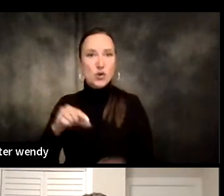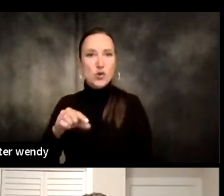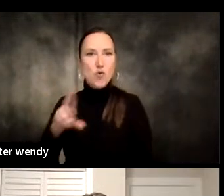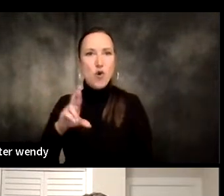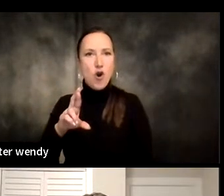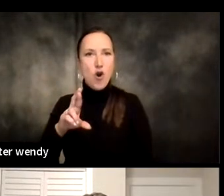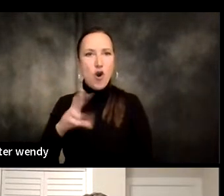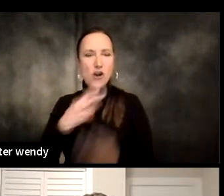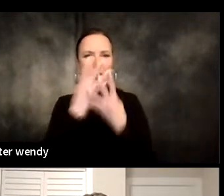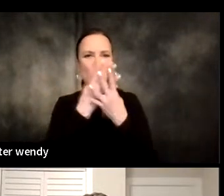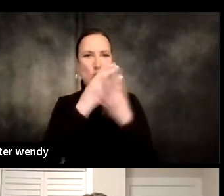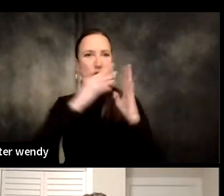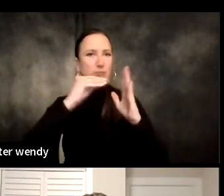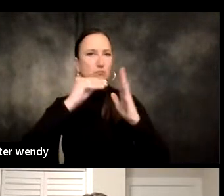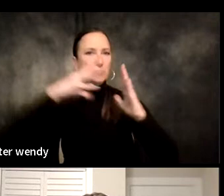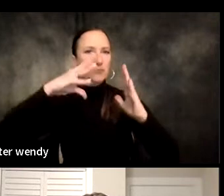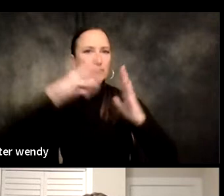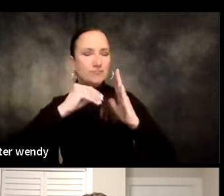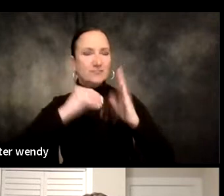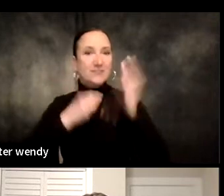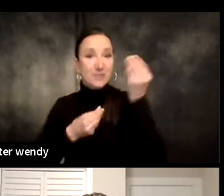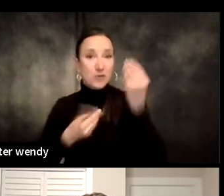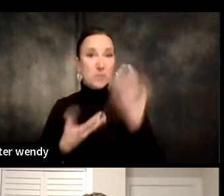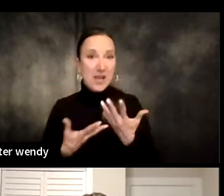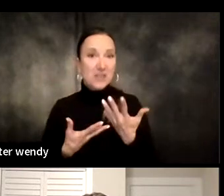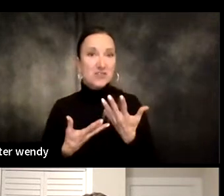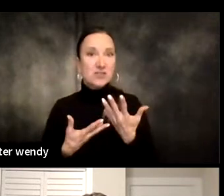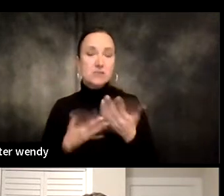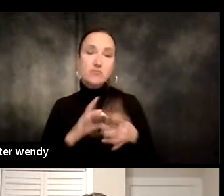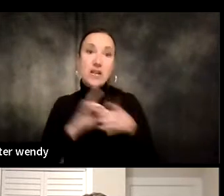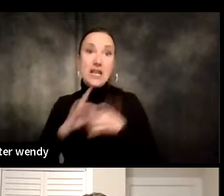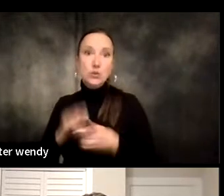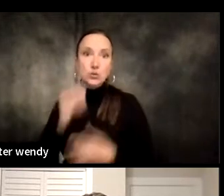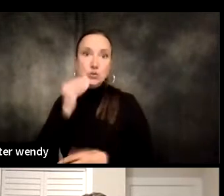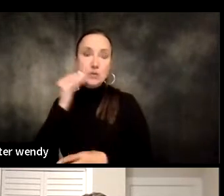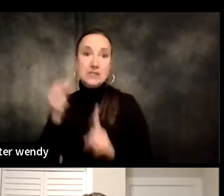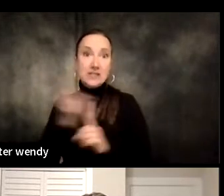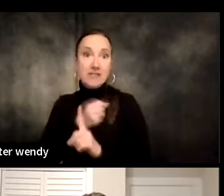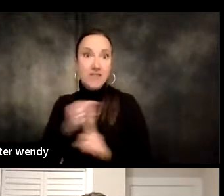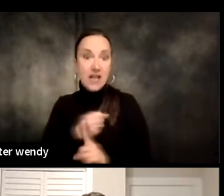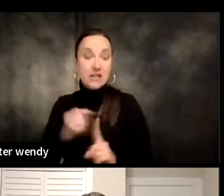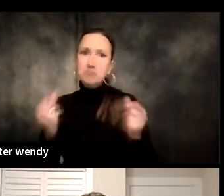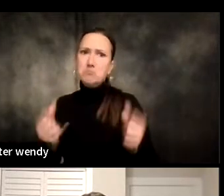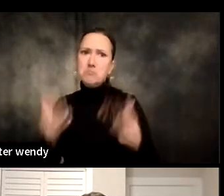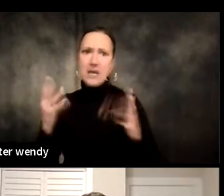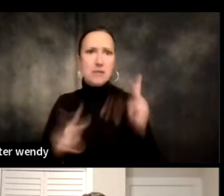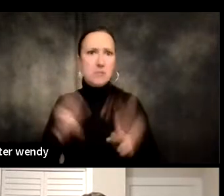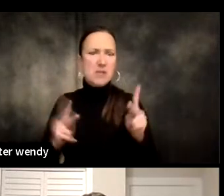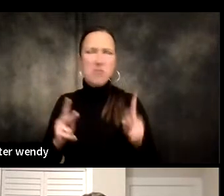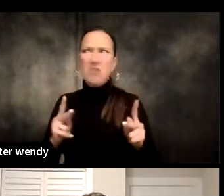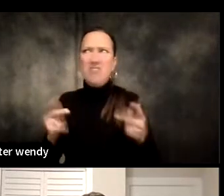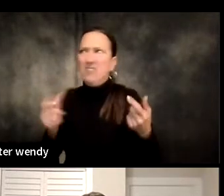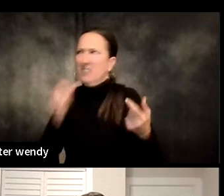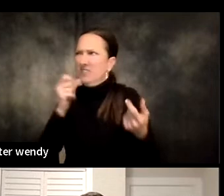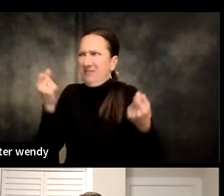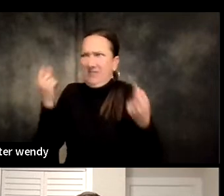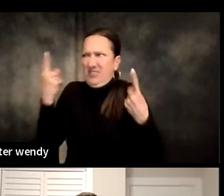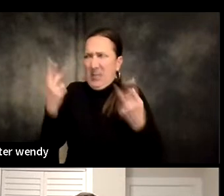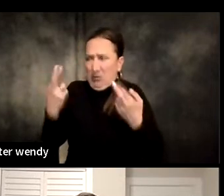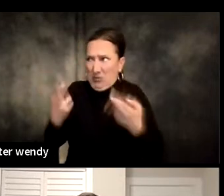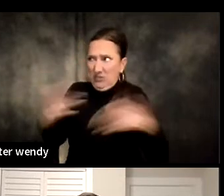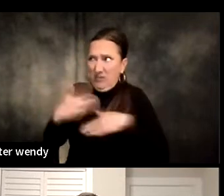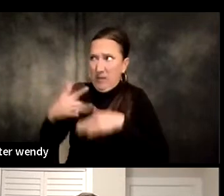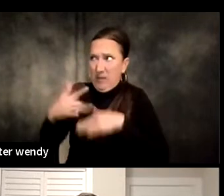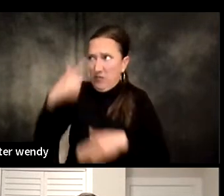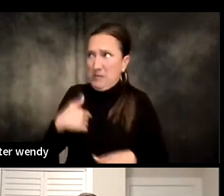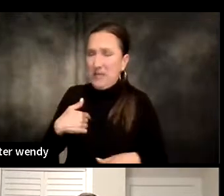all the information in reference to domestic violence, because we have a lot of people that they don't understand what resources are available